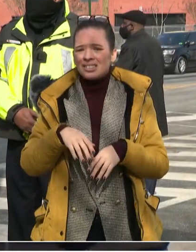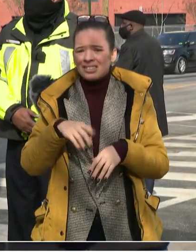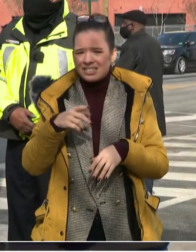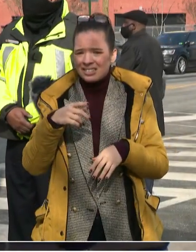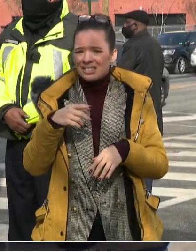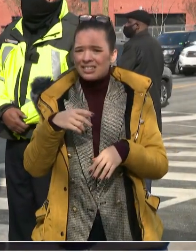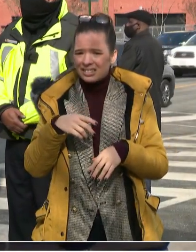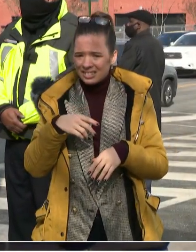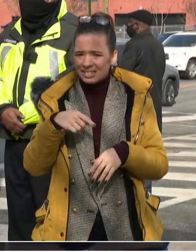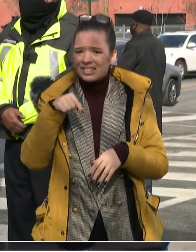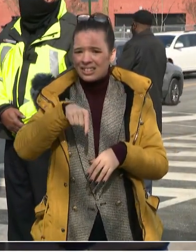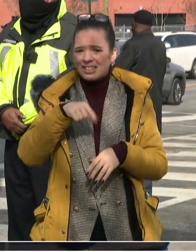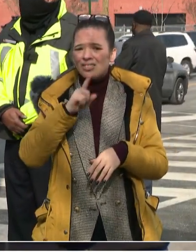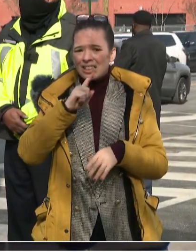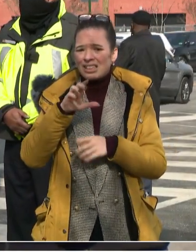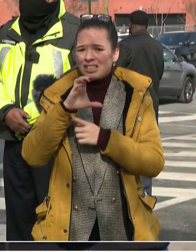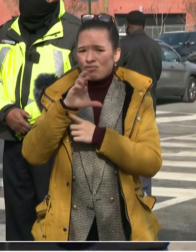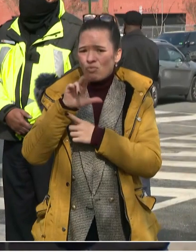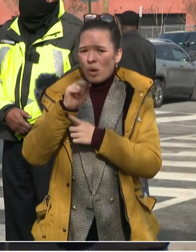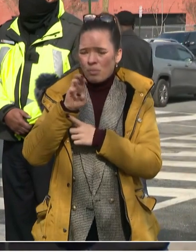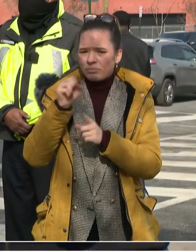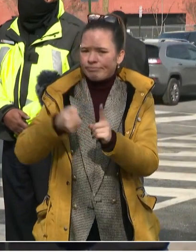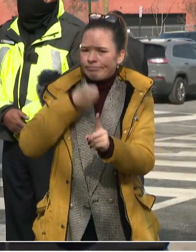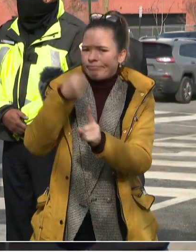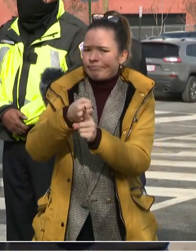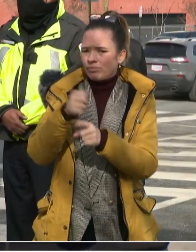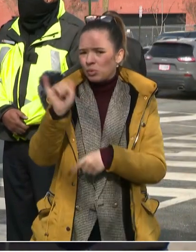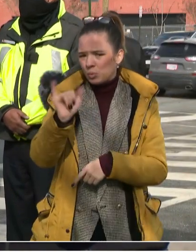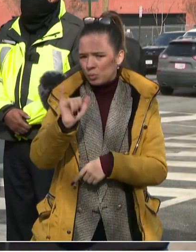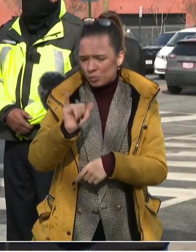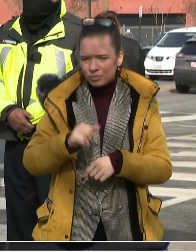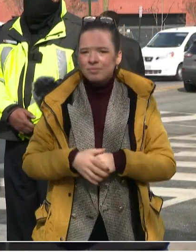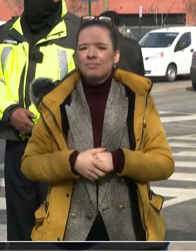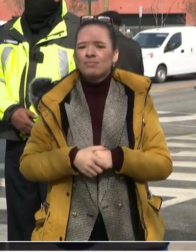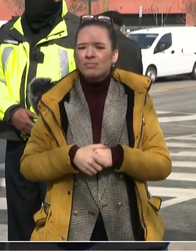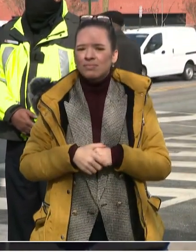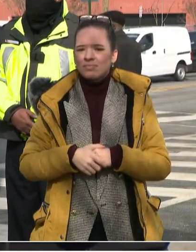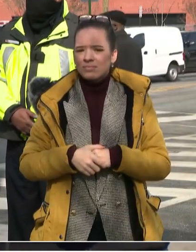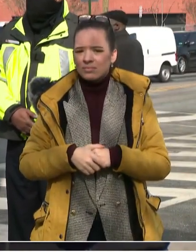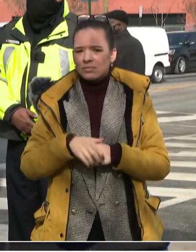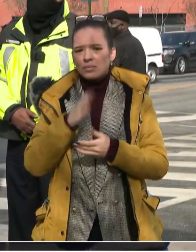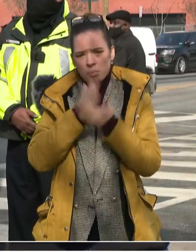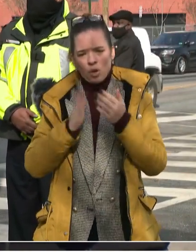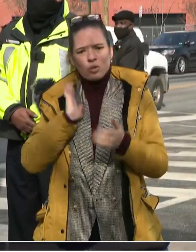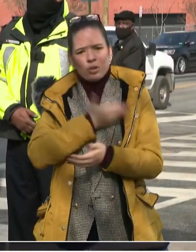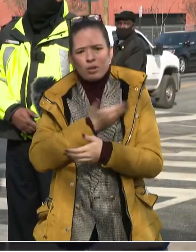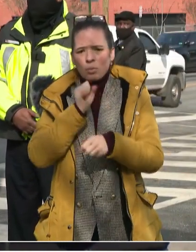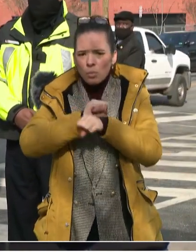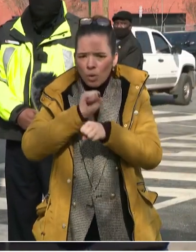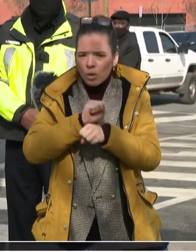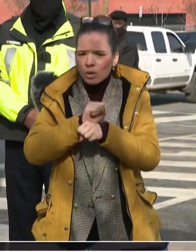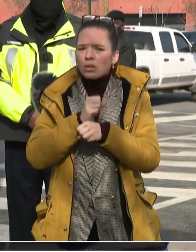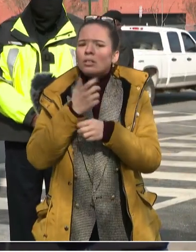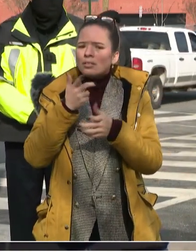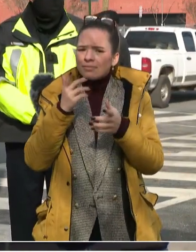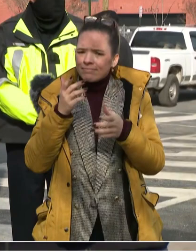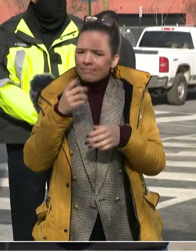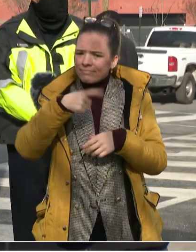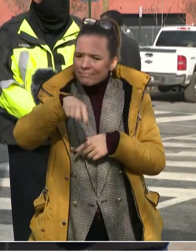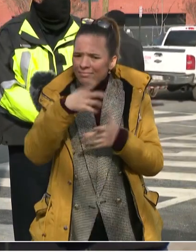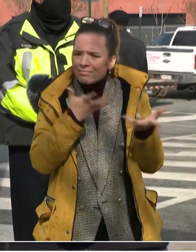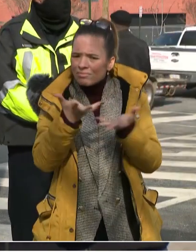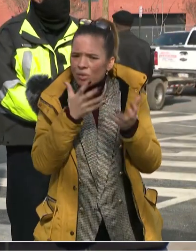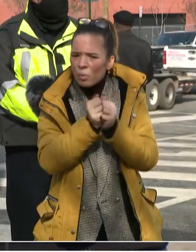that crime has been impacted. Part of our work with teens and adults is to re-engage our youth, make sure